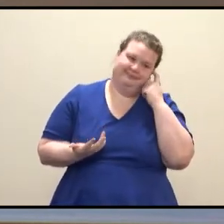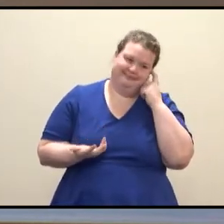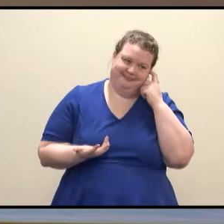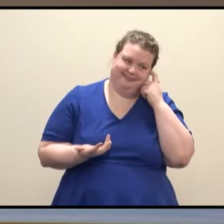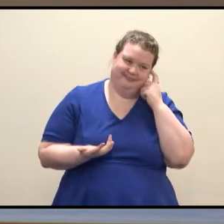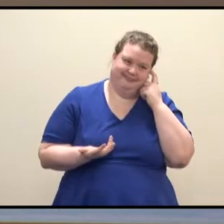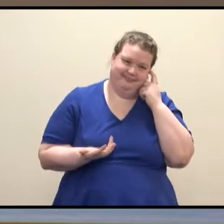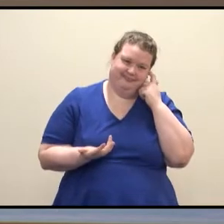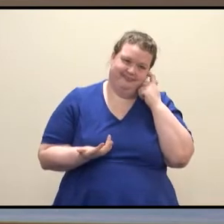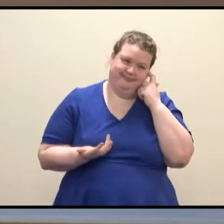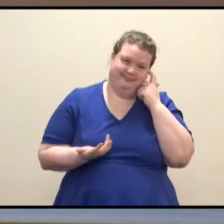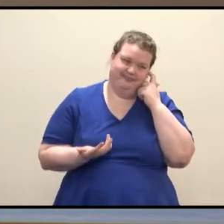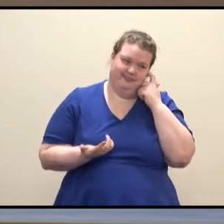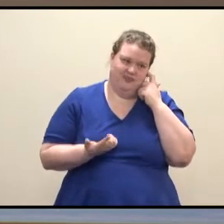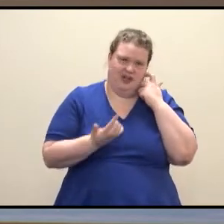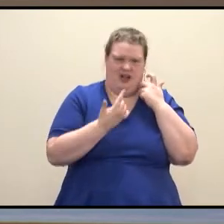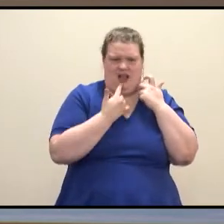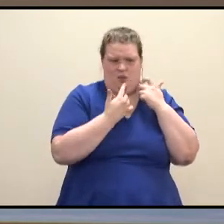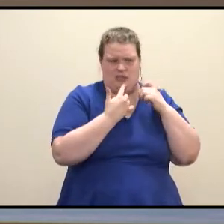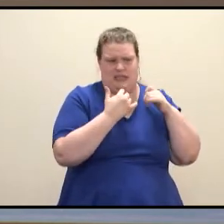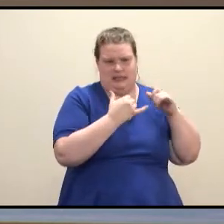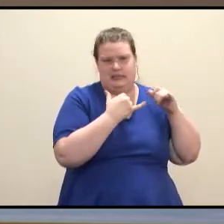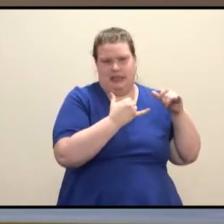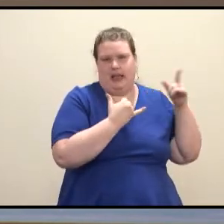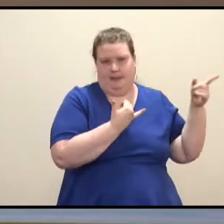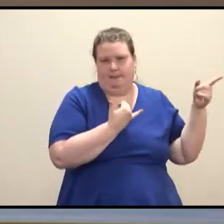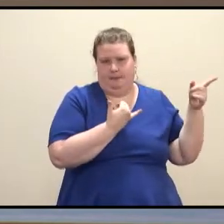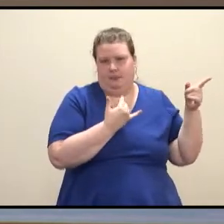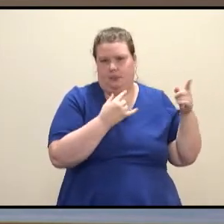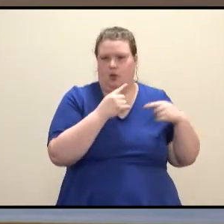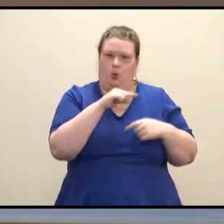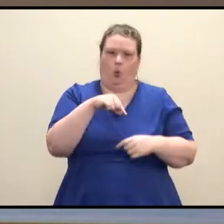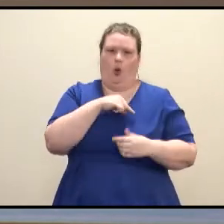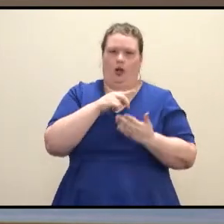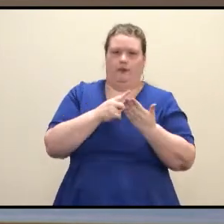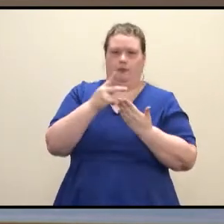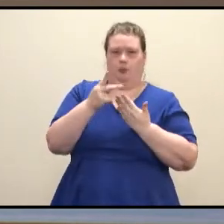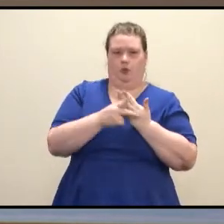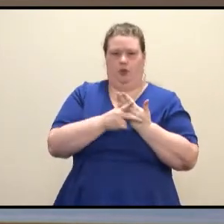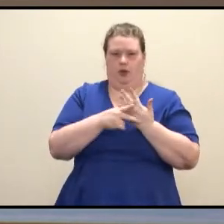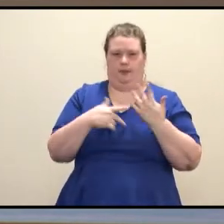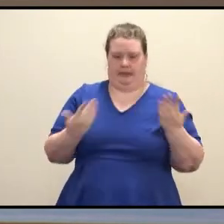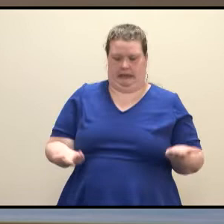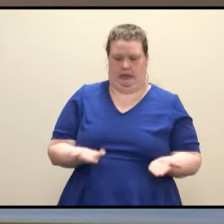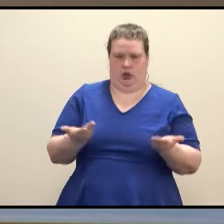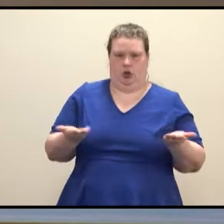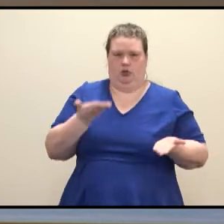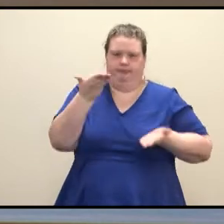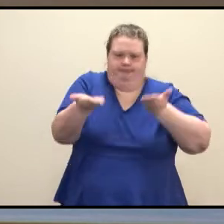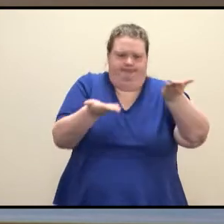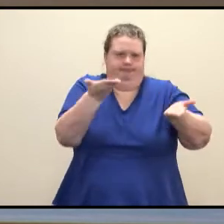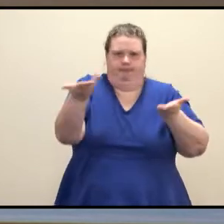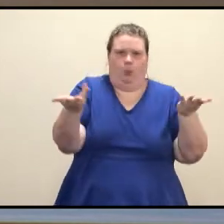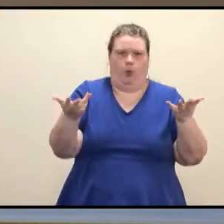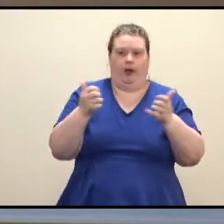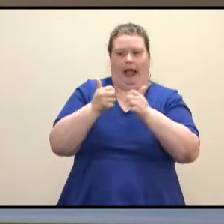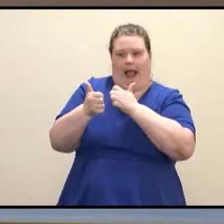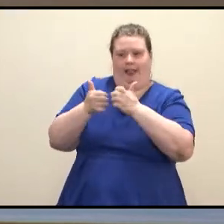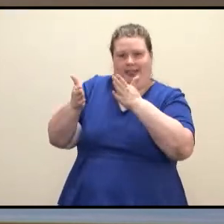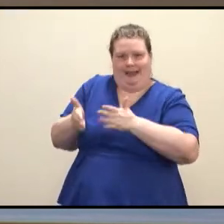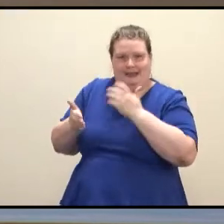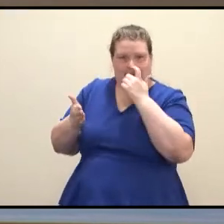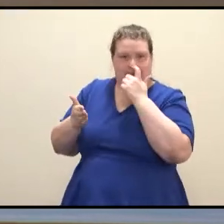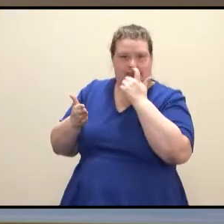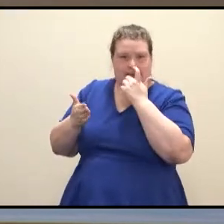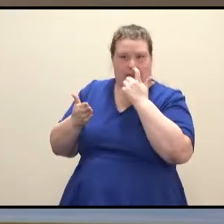in exactly what you said, right? It's about quality of programs. So if you're talking about athletes are